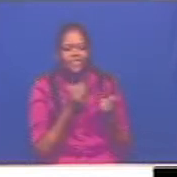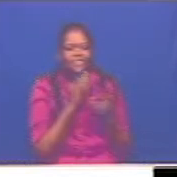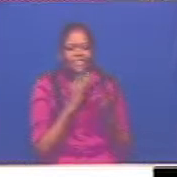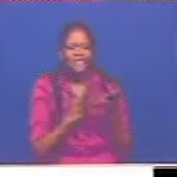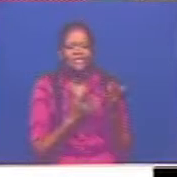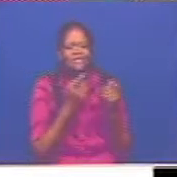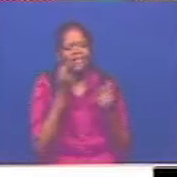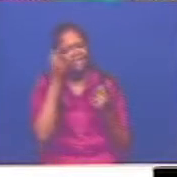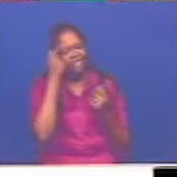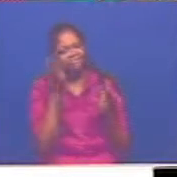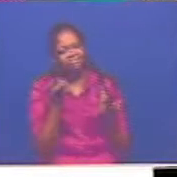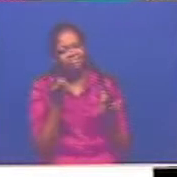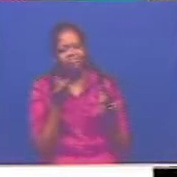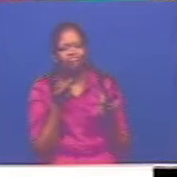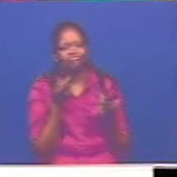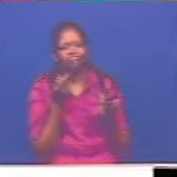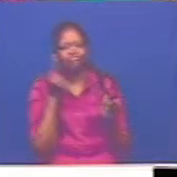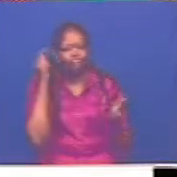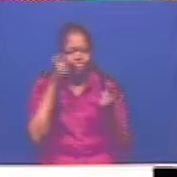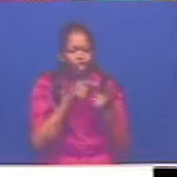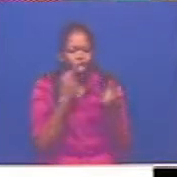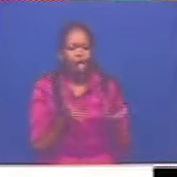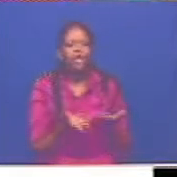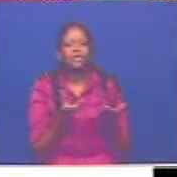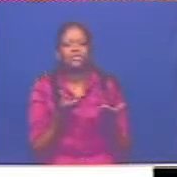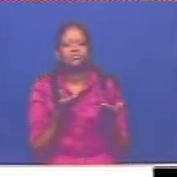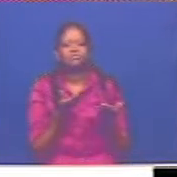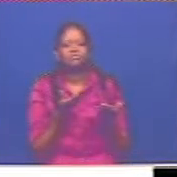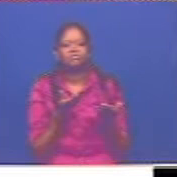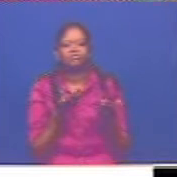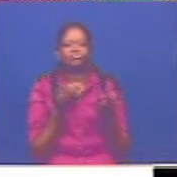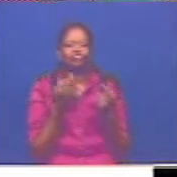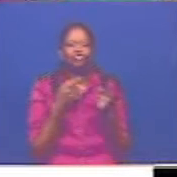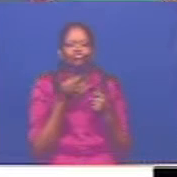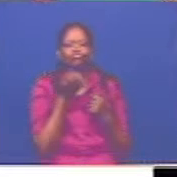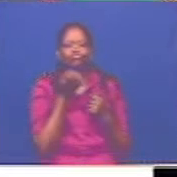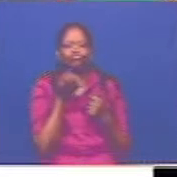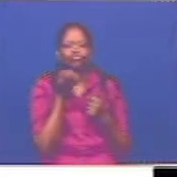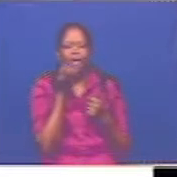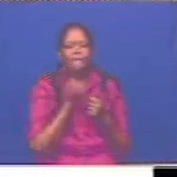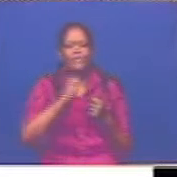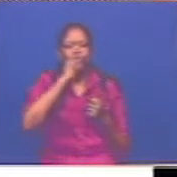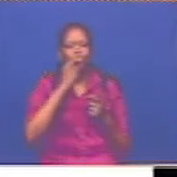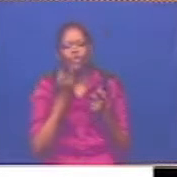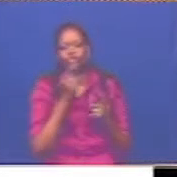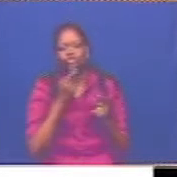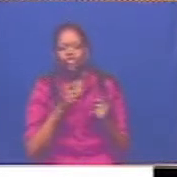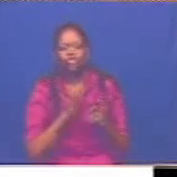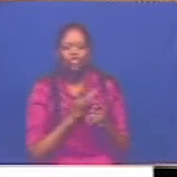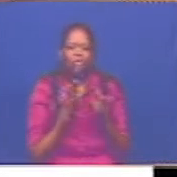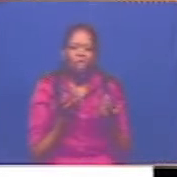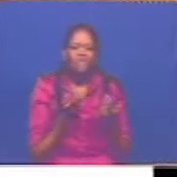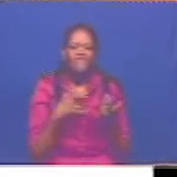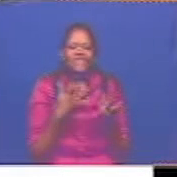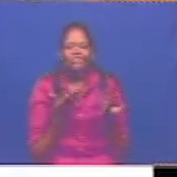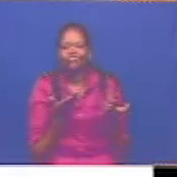it deliberate? Were you trying to diss them, as people say, or were you trying to just be an artist and take something from a real